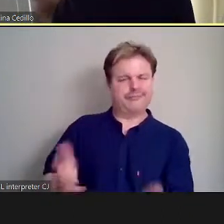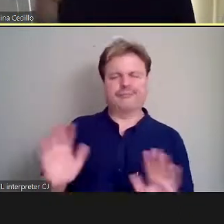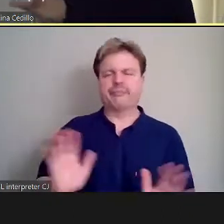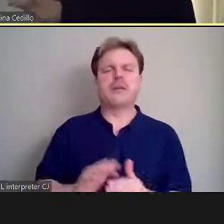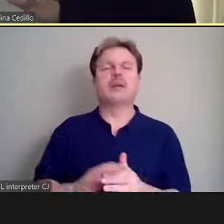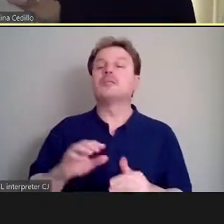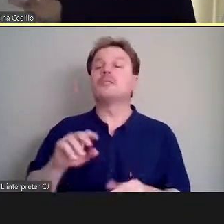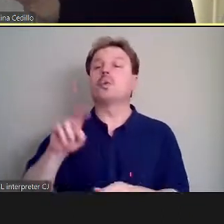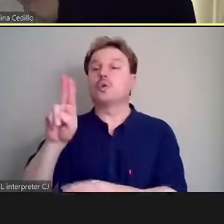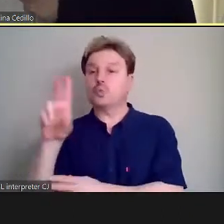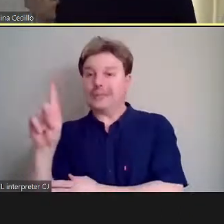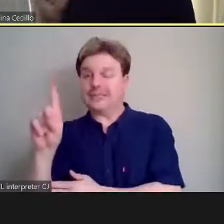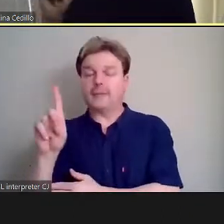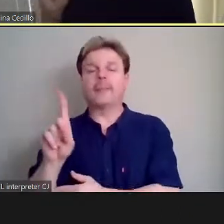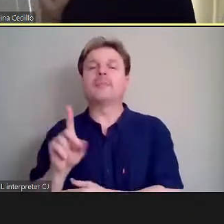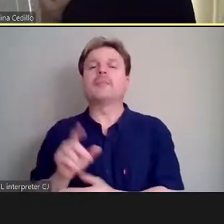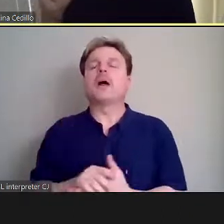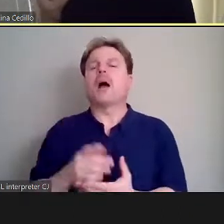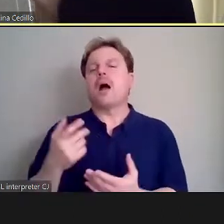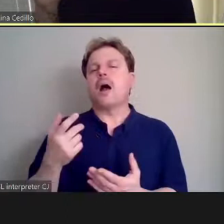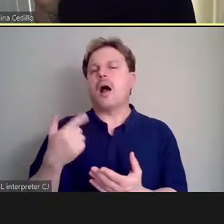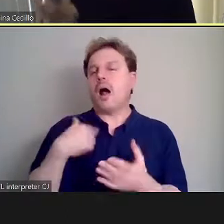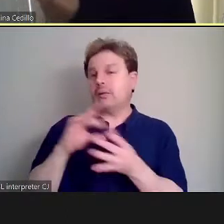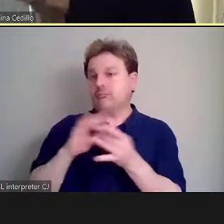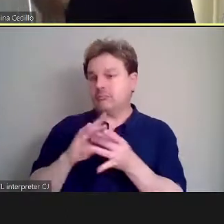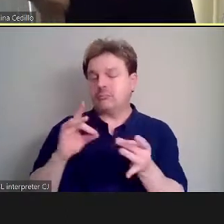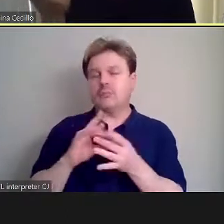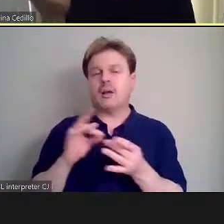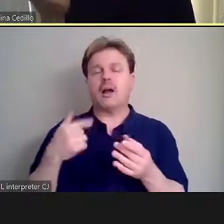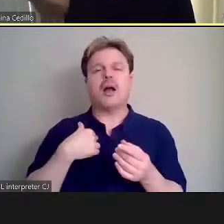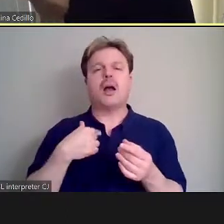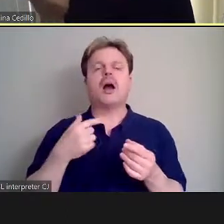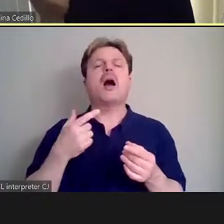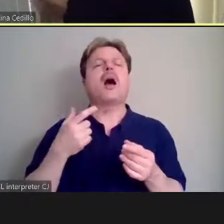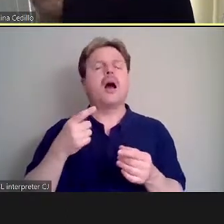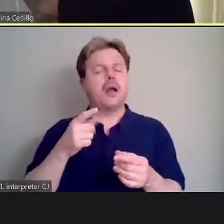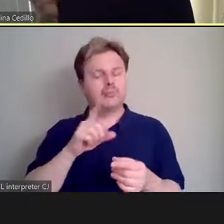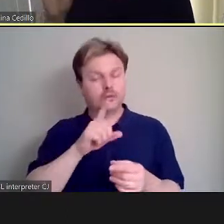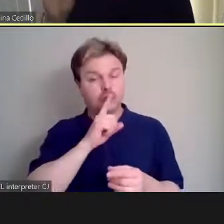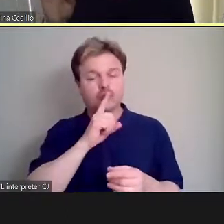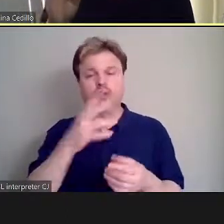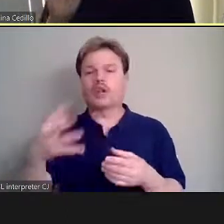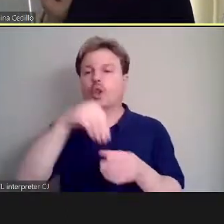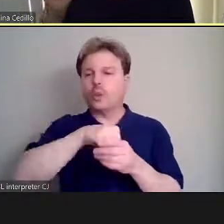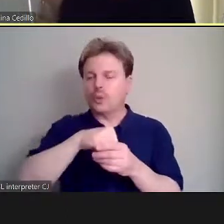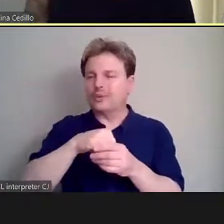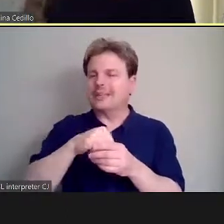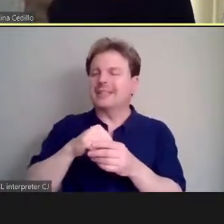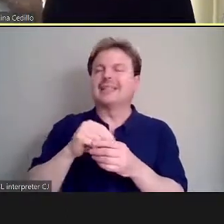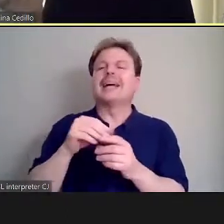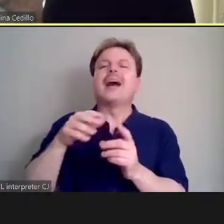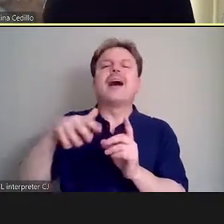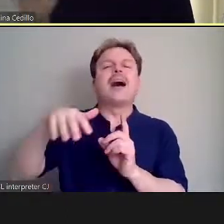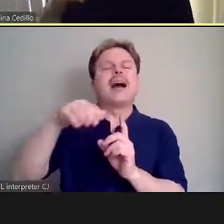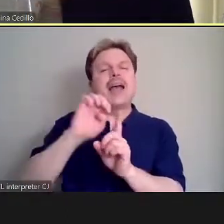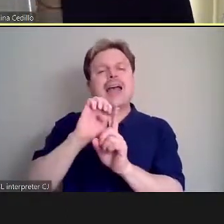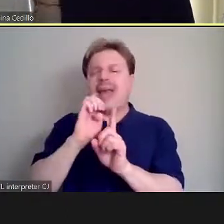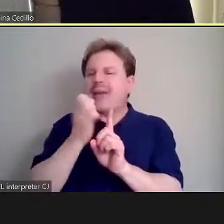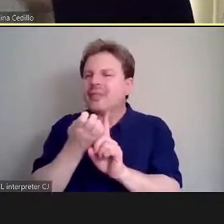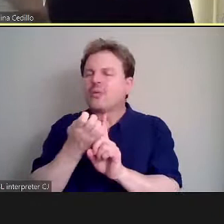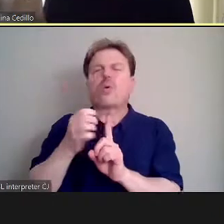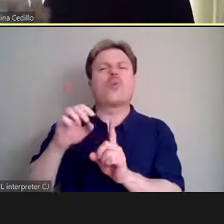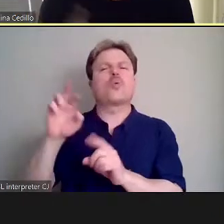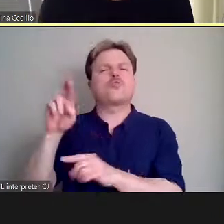design, I deliberately try to include things like ethno, racial, cultural